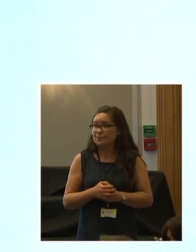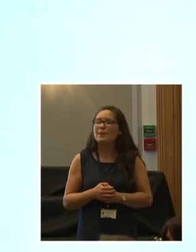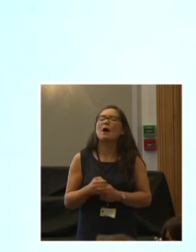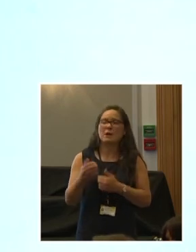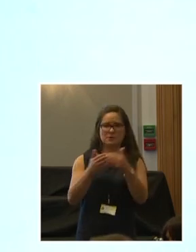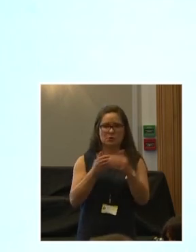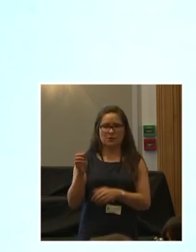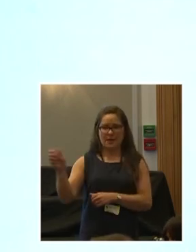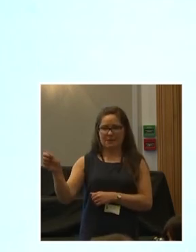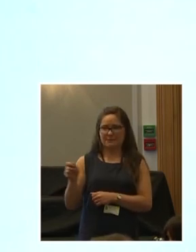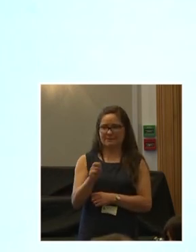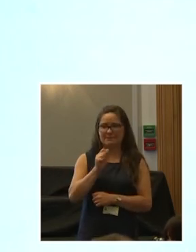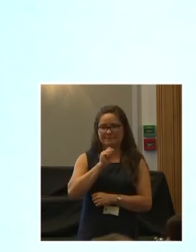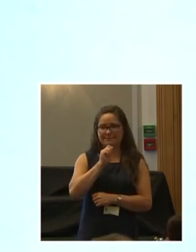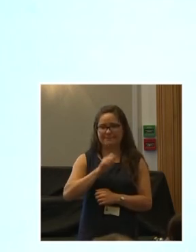Yeah, sure, no problem.